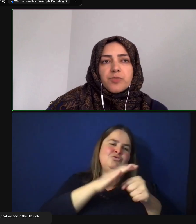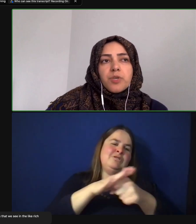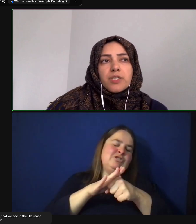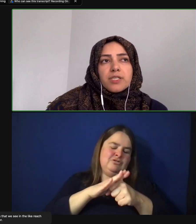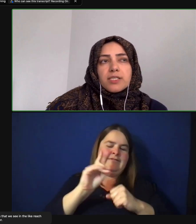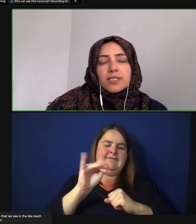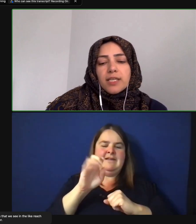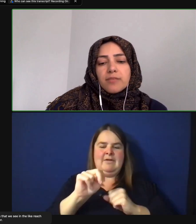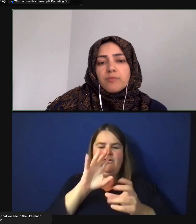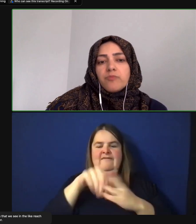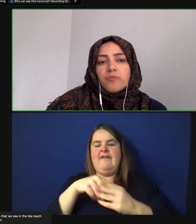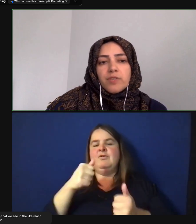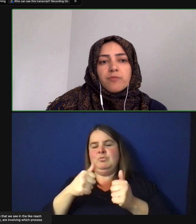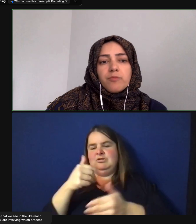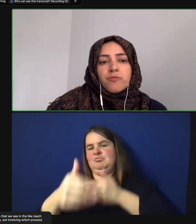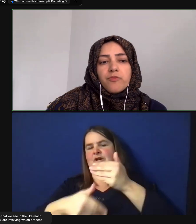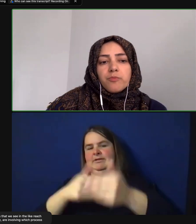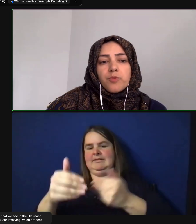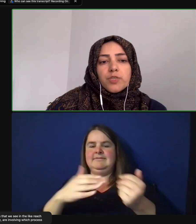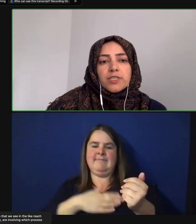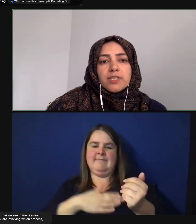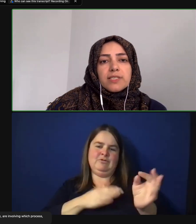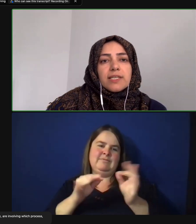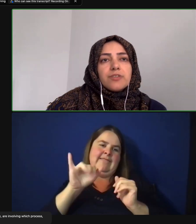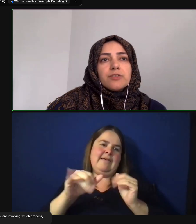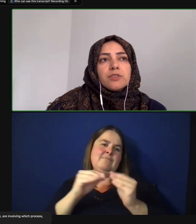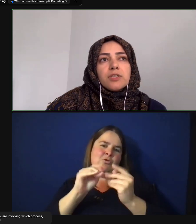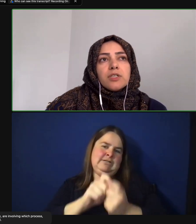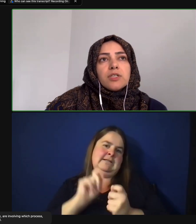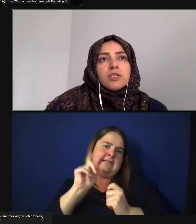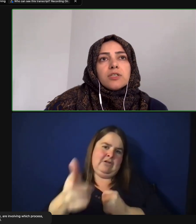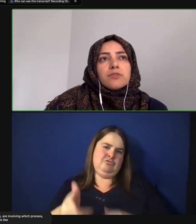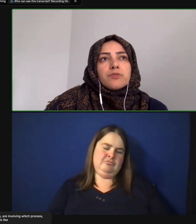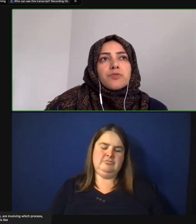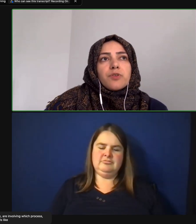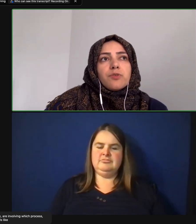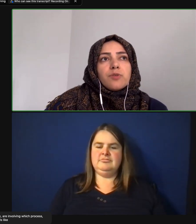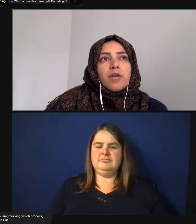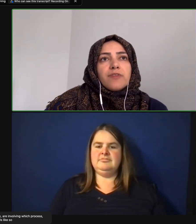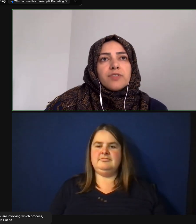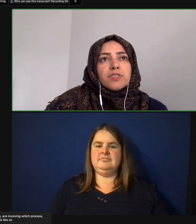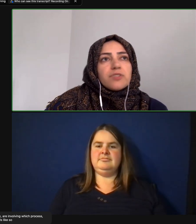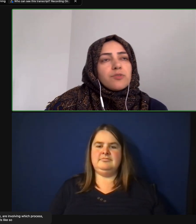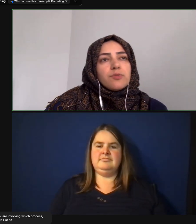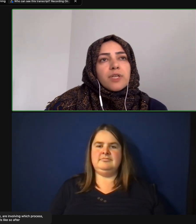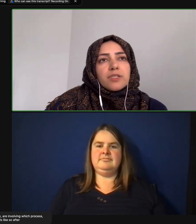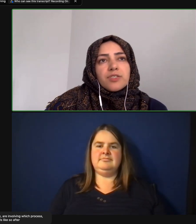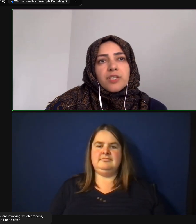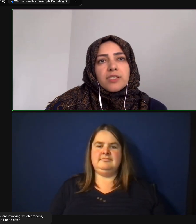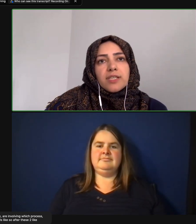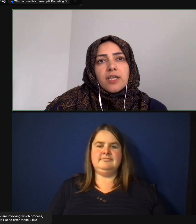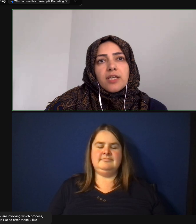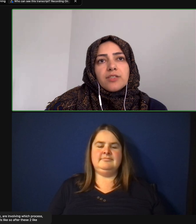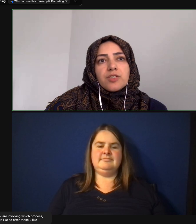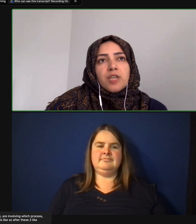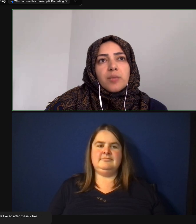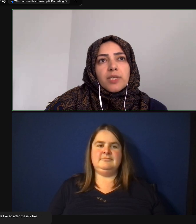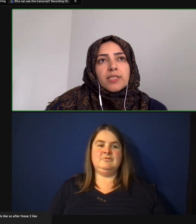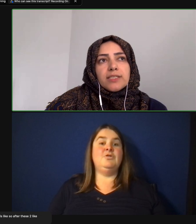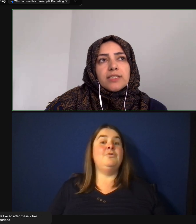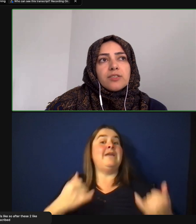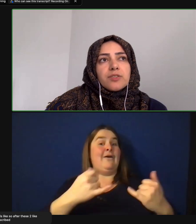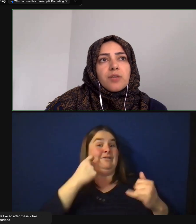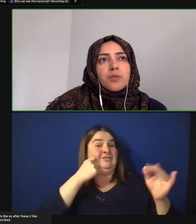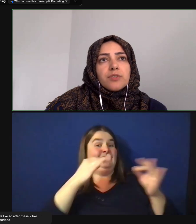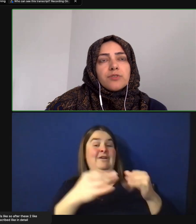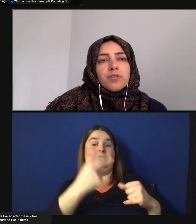involved in which process in more details later. So after these two studies that I described